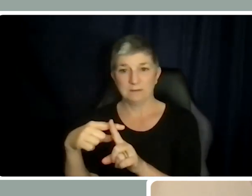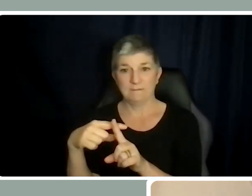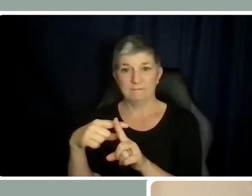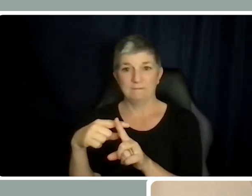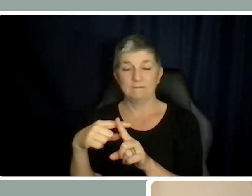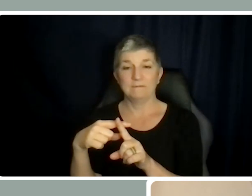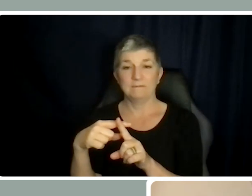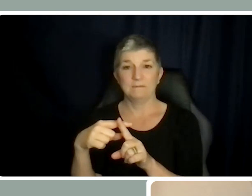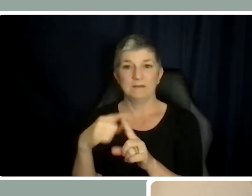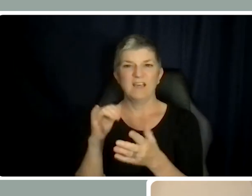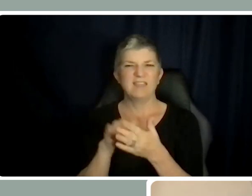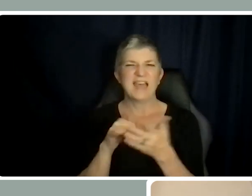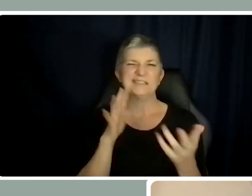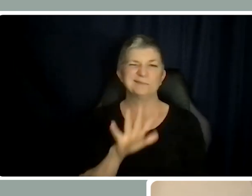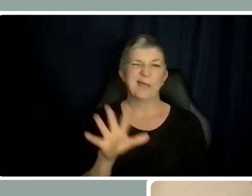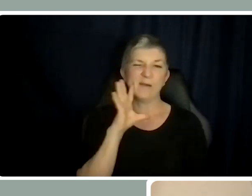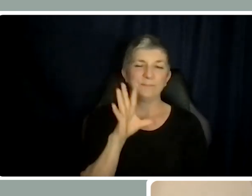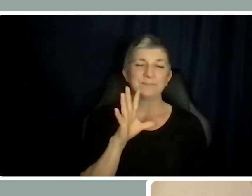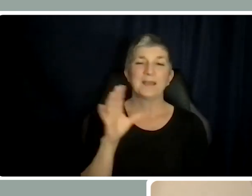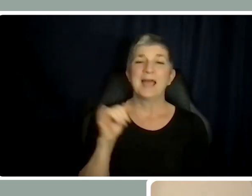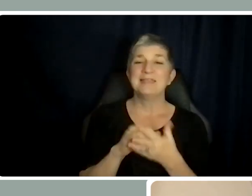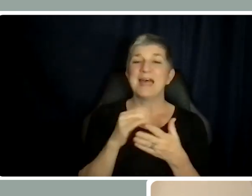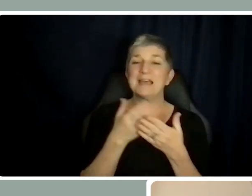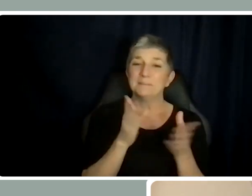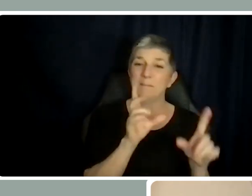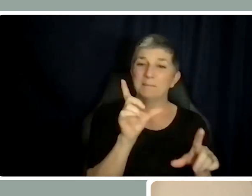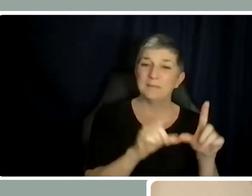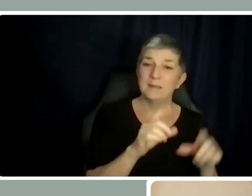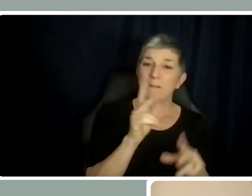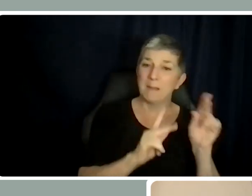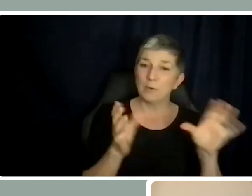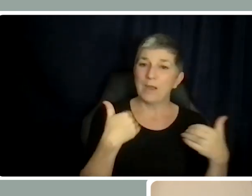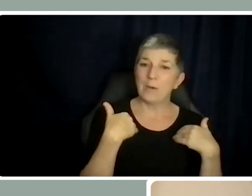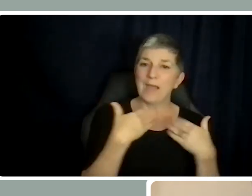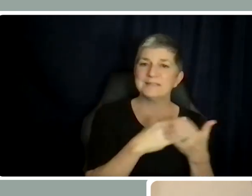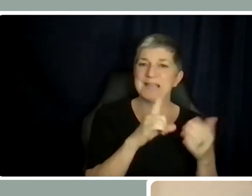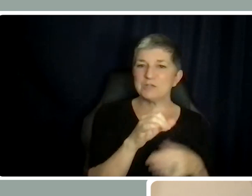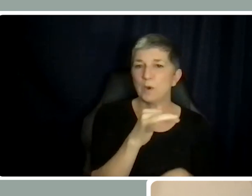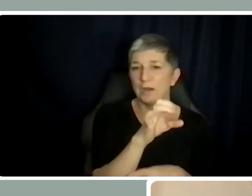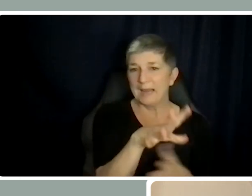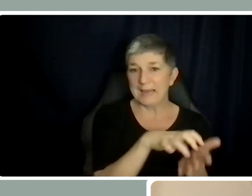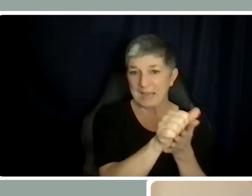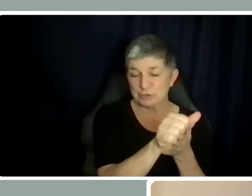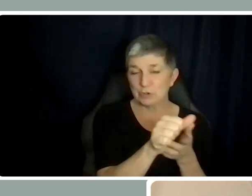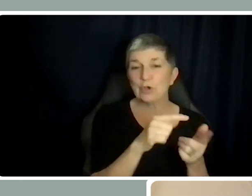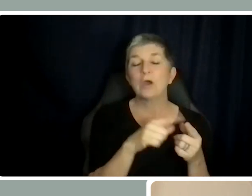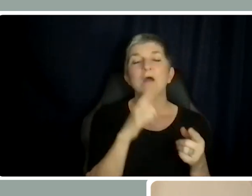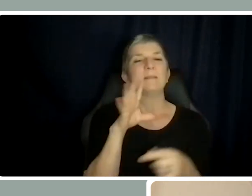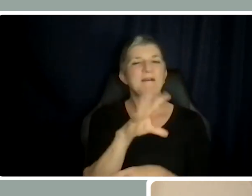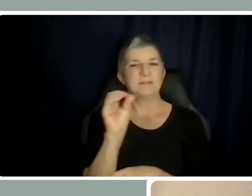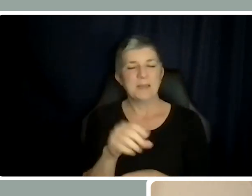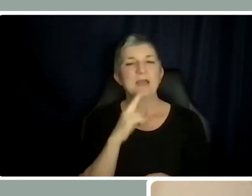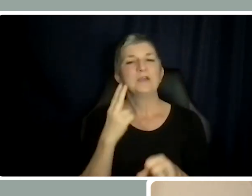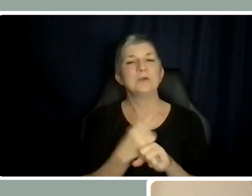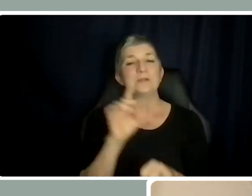So that's only about 50% of this population overall who have a stage 1 cancer, looking at just using an